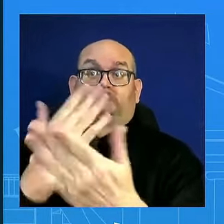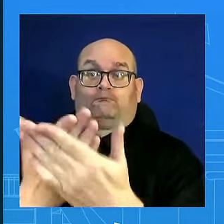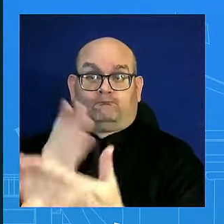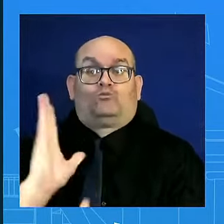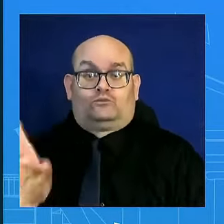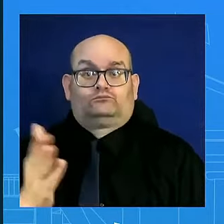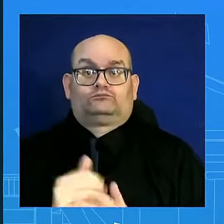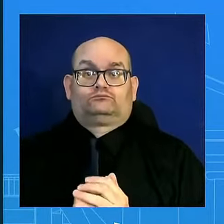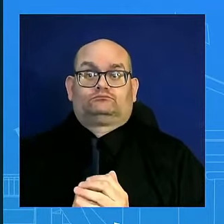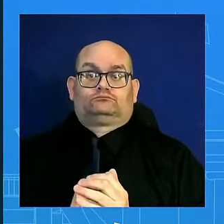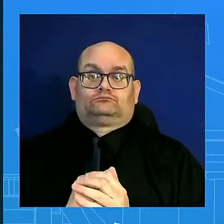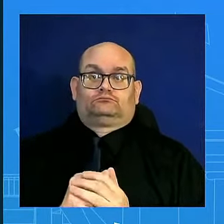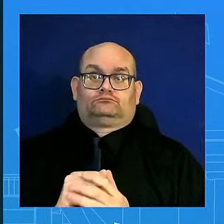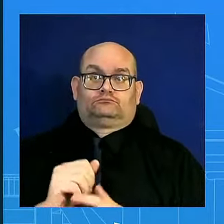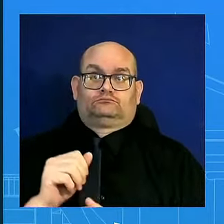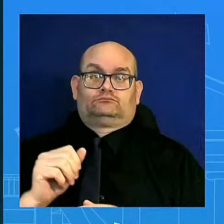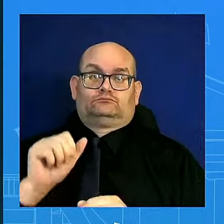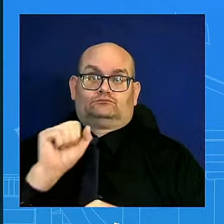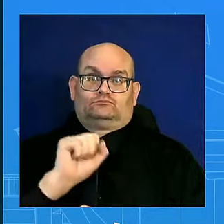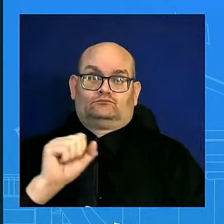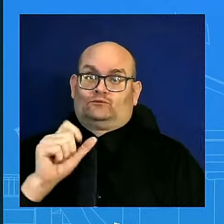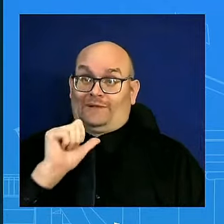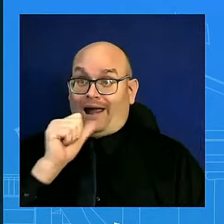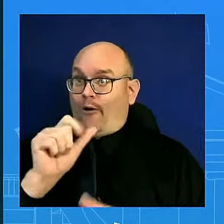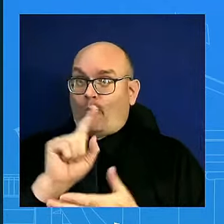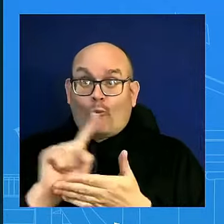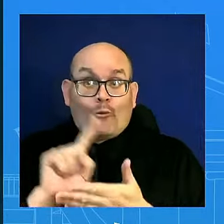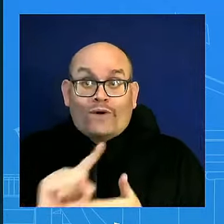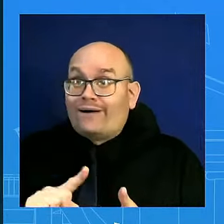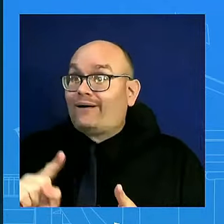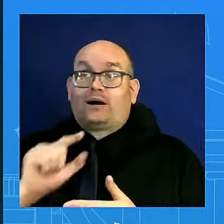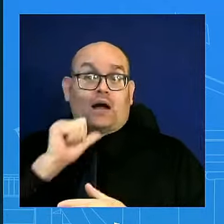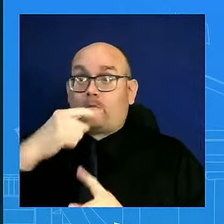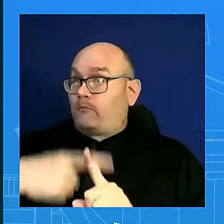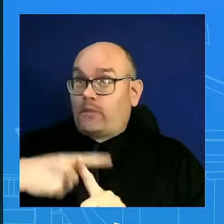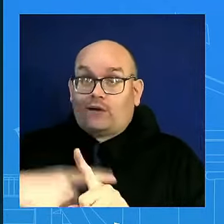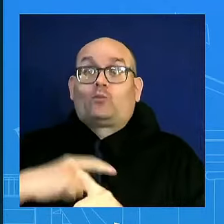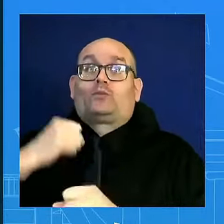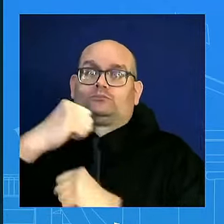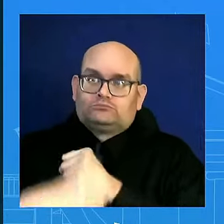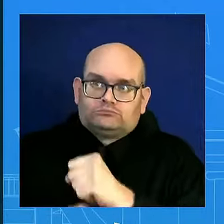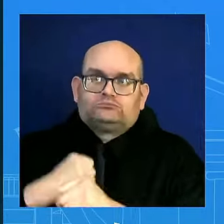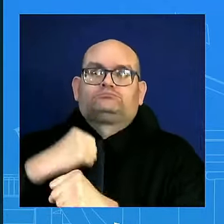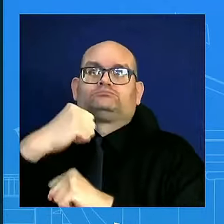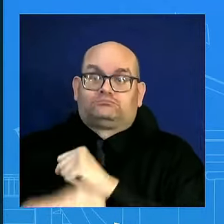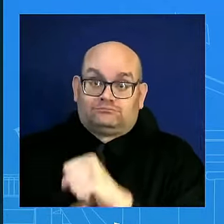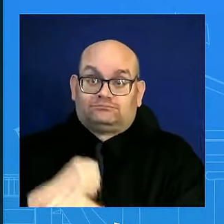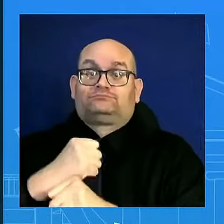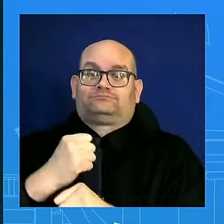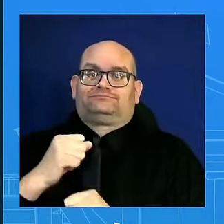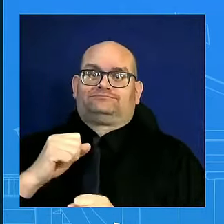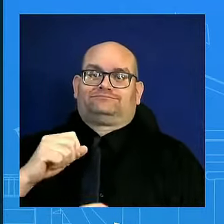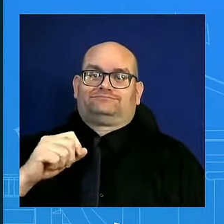to do everything that we can to get folks back on their feet, but also do not want to forget the lives that were lost.